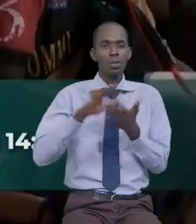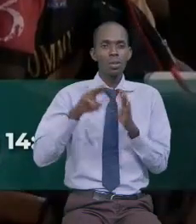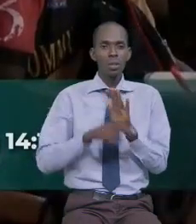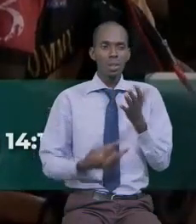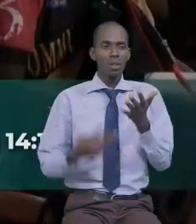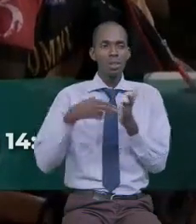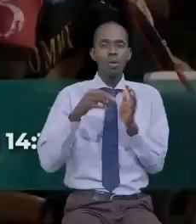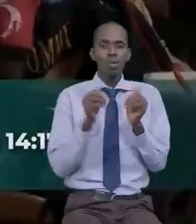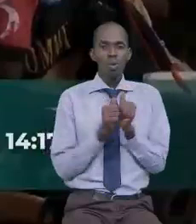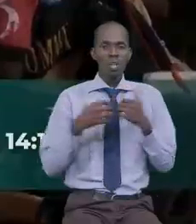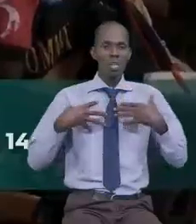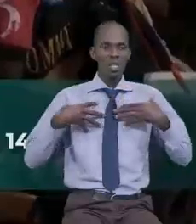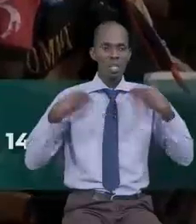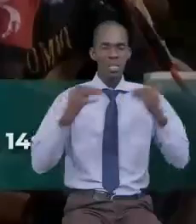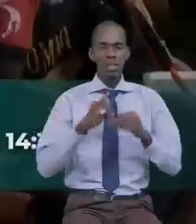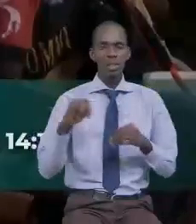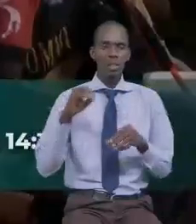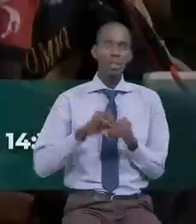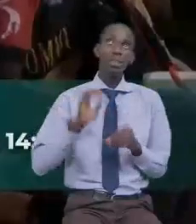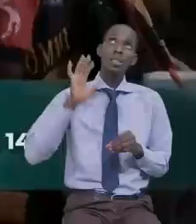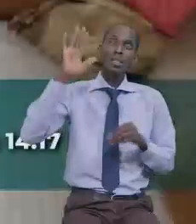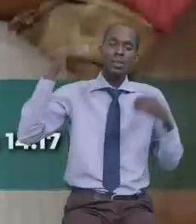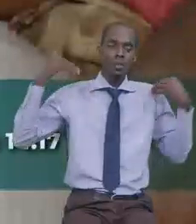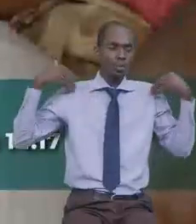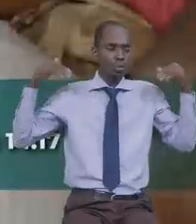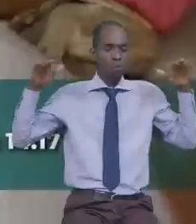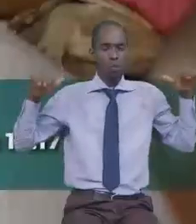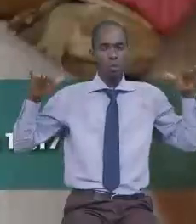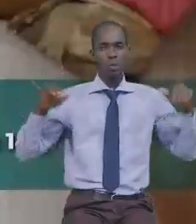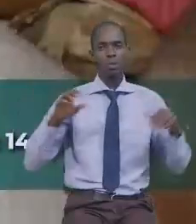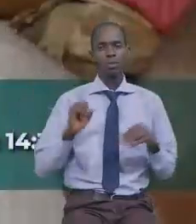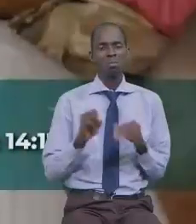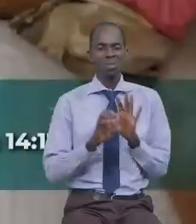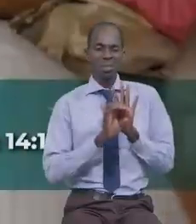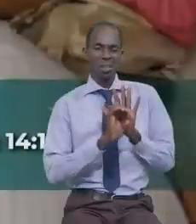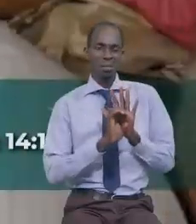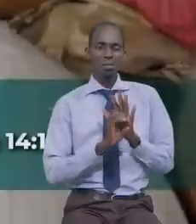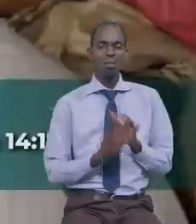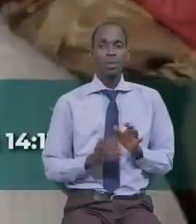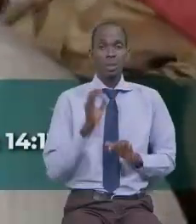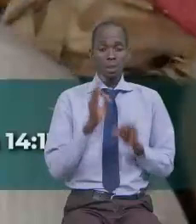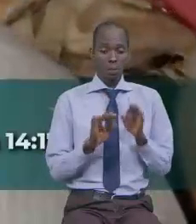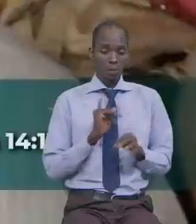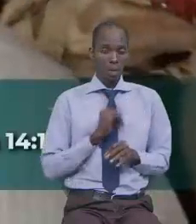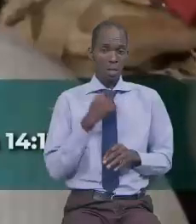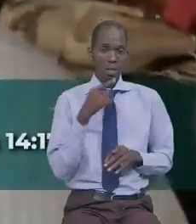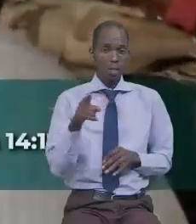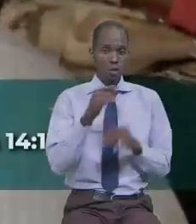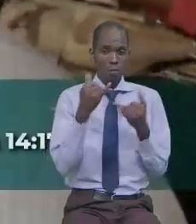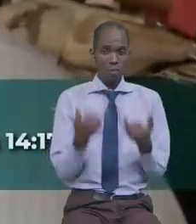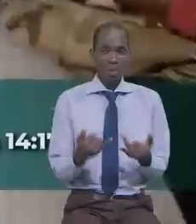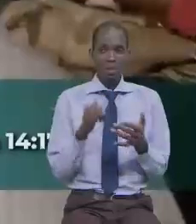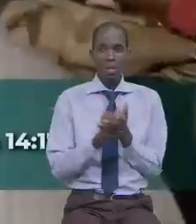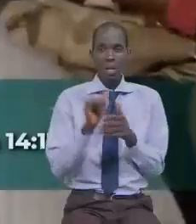With healing in his wings. What if I told you today that every